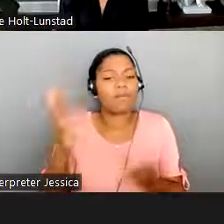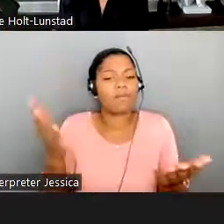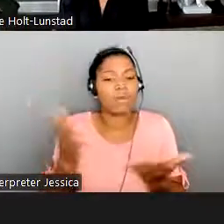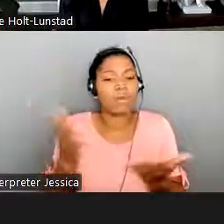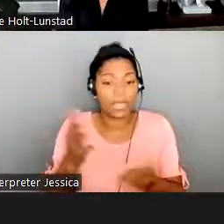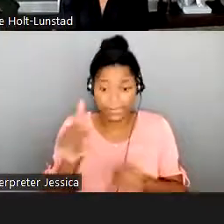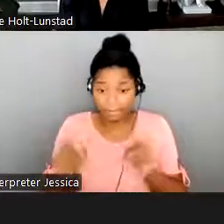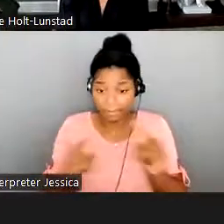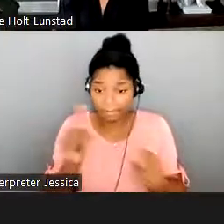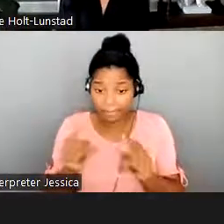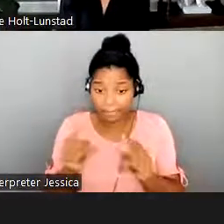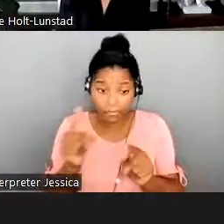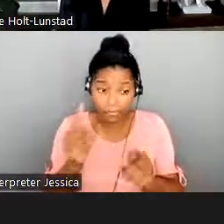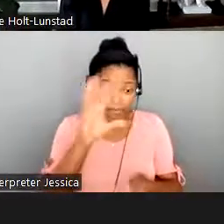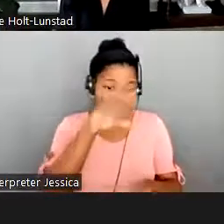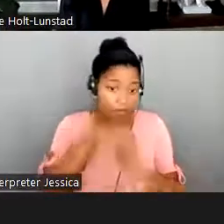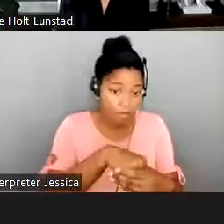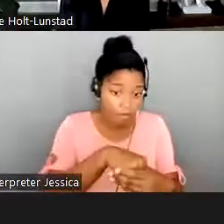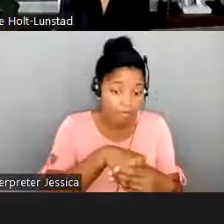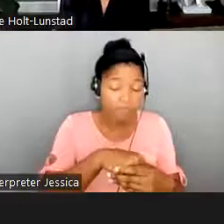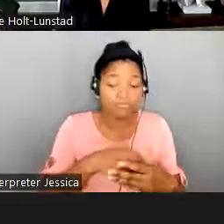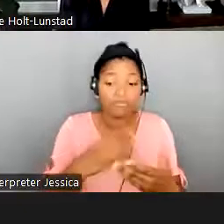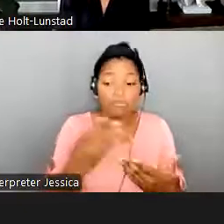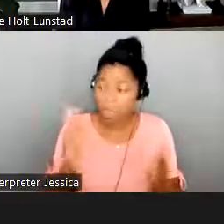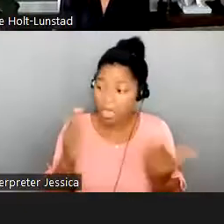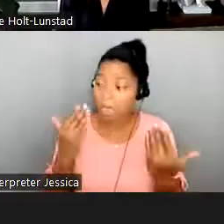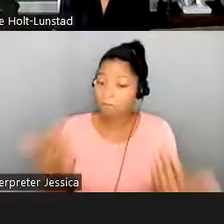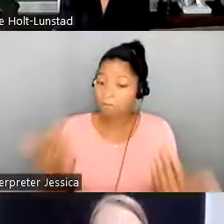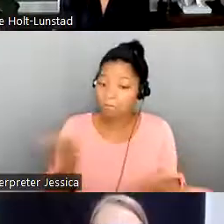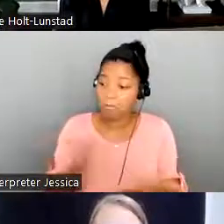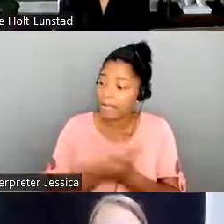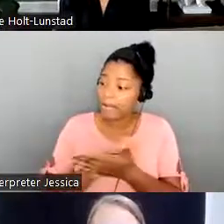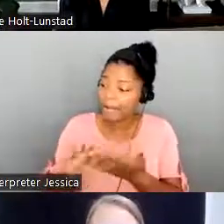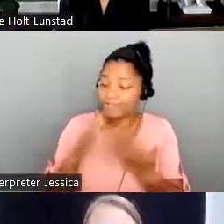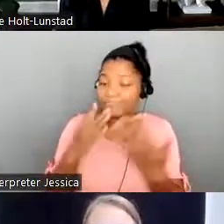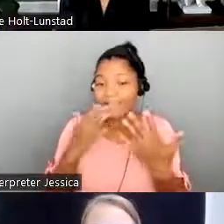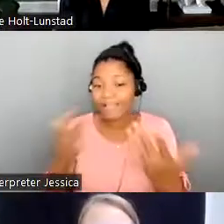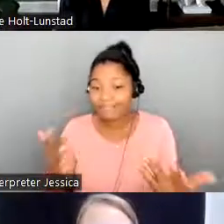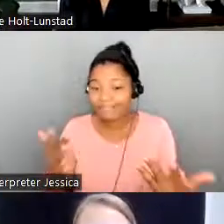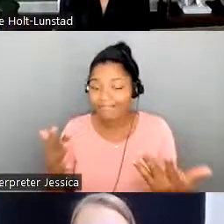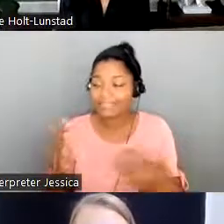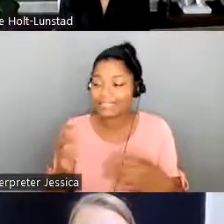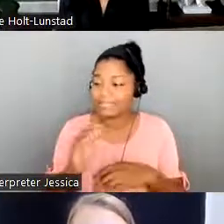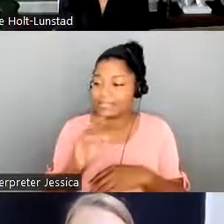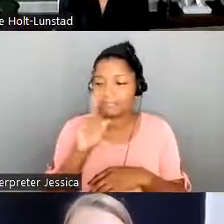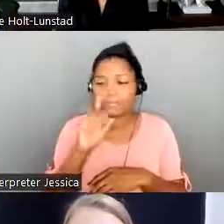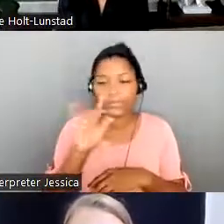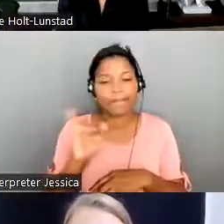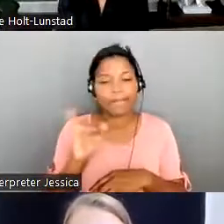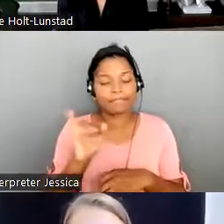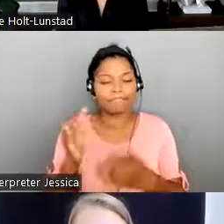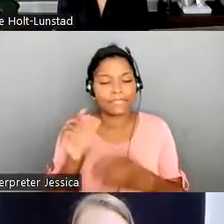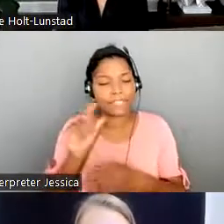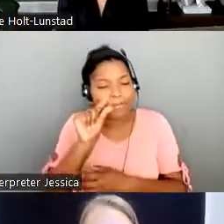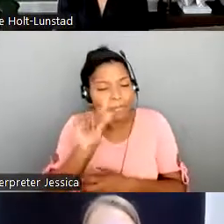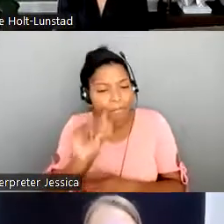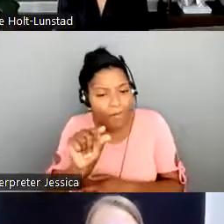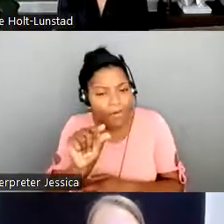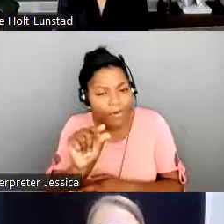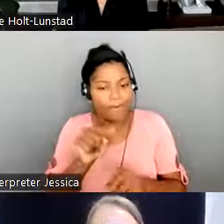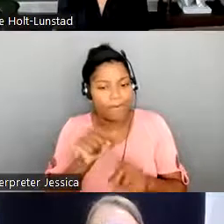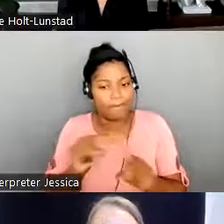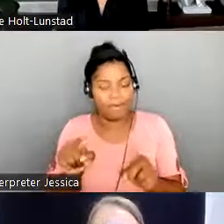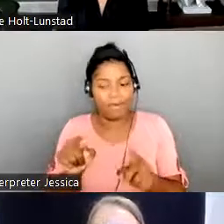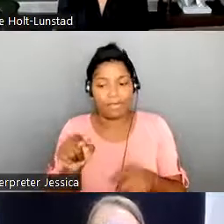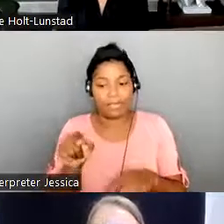were randomly assigned to do these small acts of kindness showed small but significant reductions